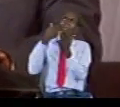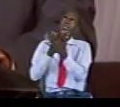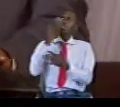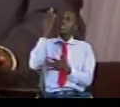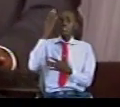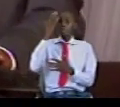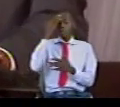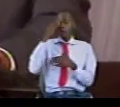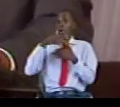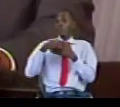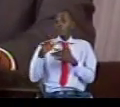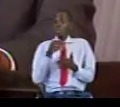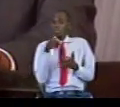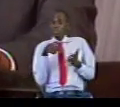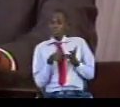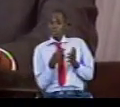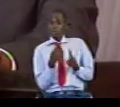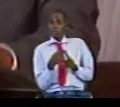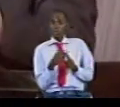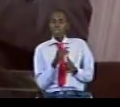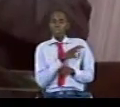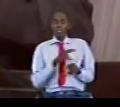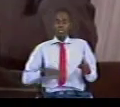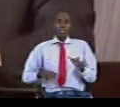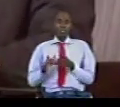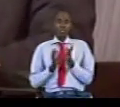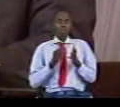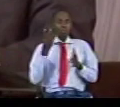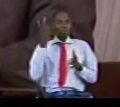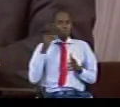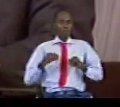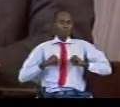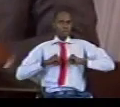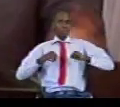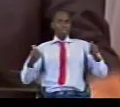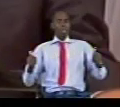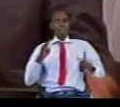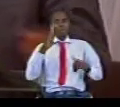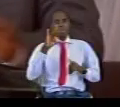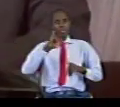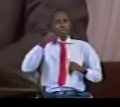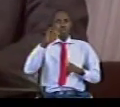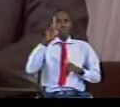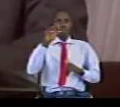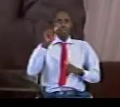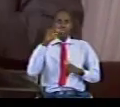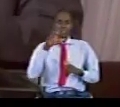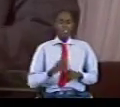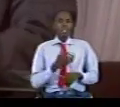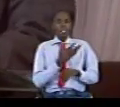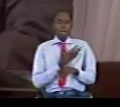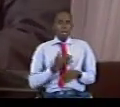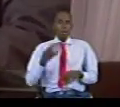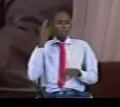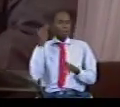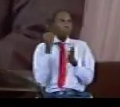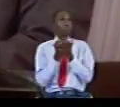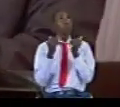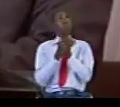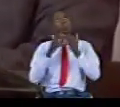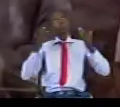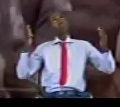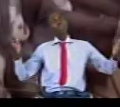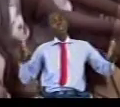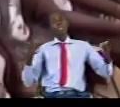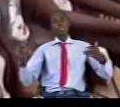betrayed, after this was crucified, and then he died for our sins, and after that death was buried, and on the third day, what